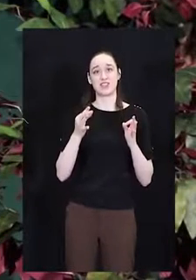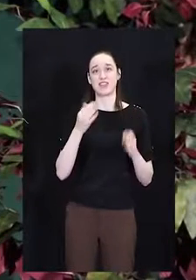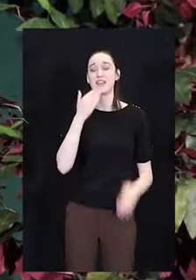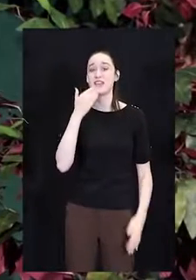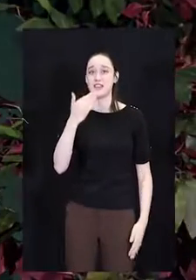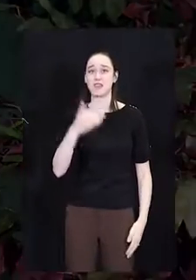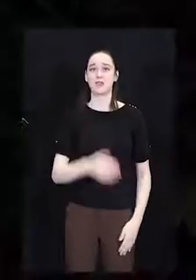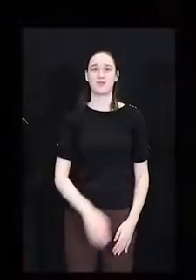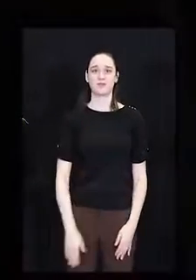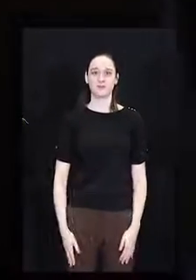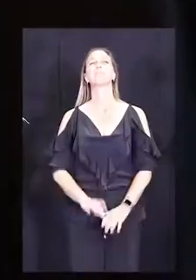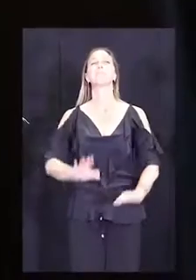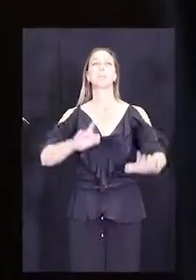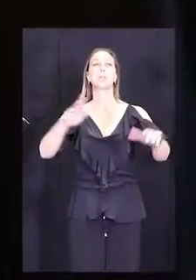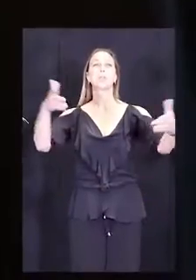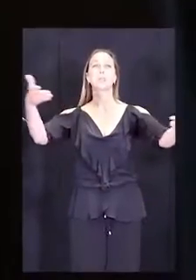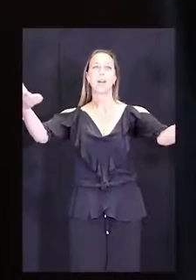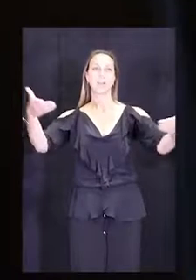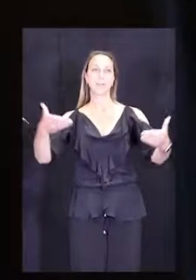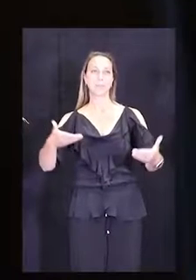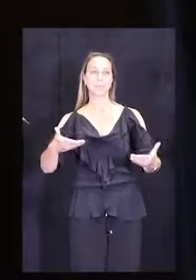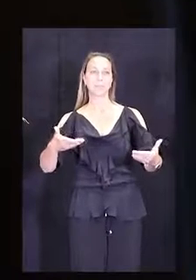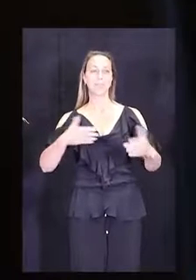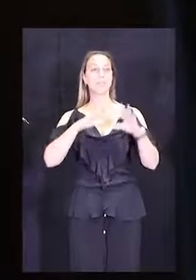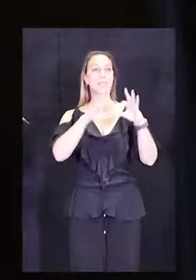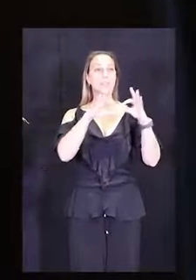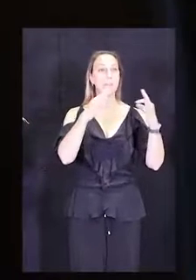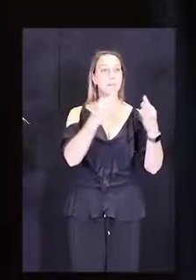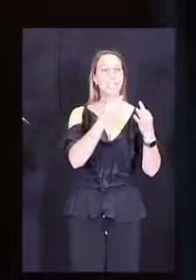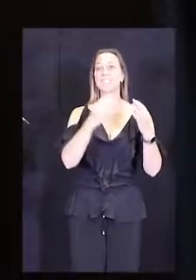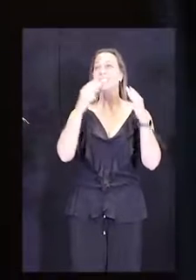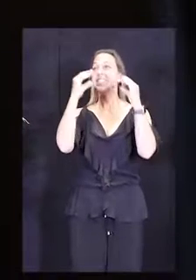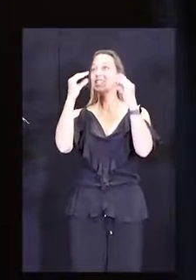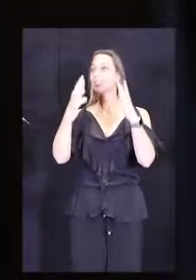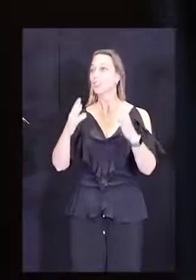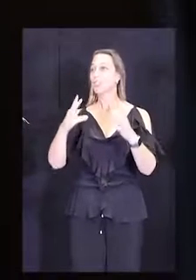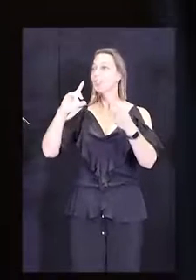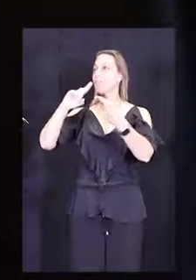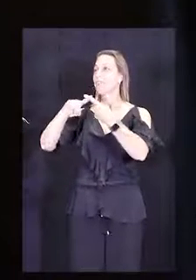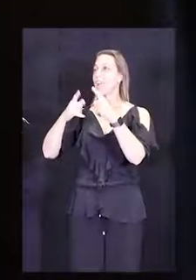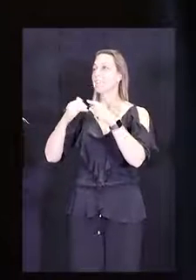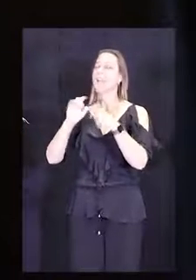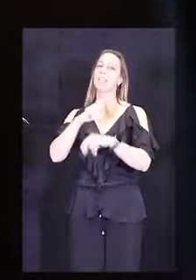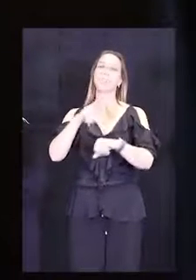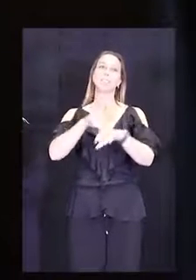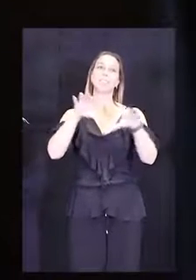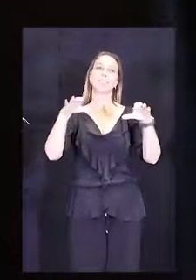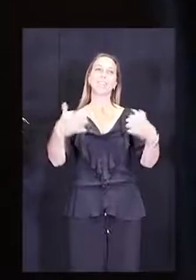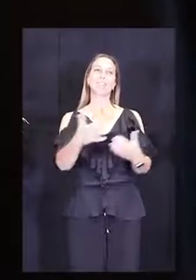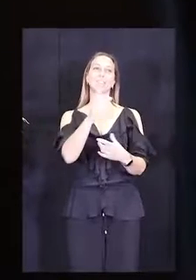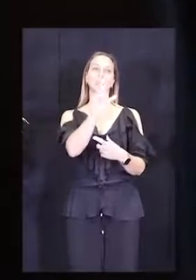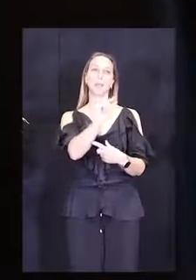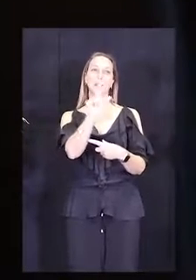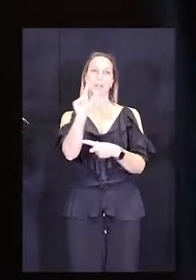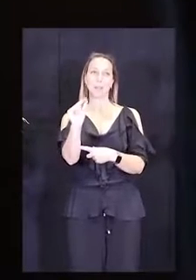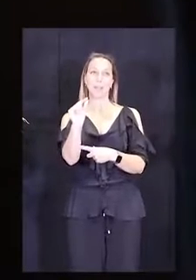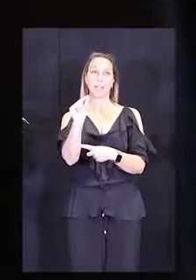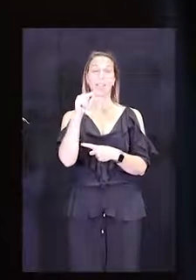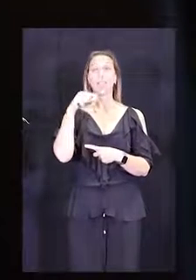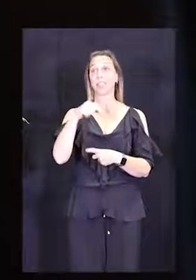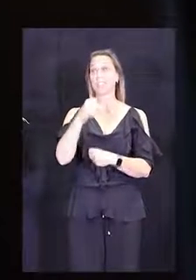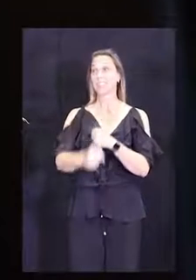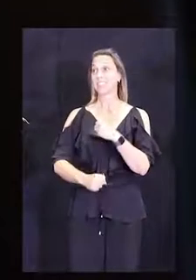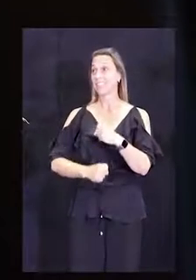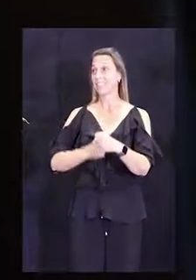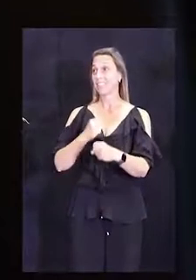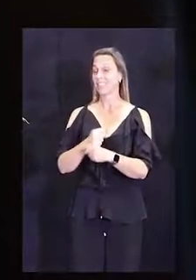you. Welcome, families, educators, friends, and the class of 2020.